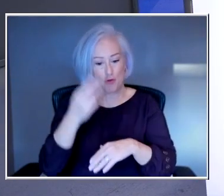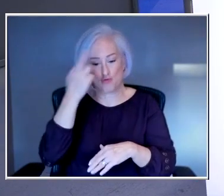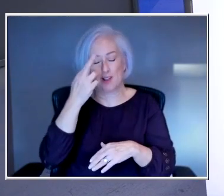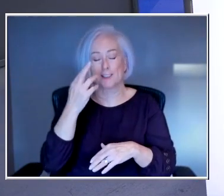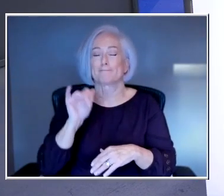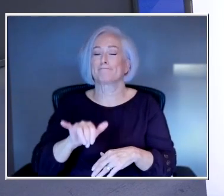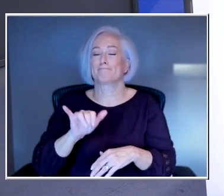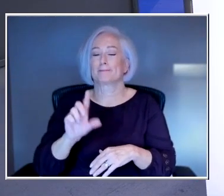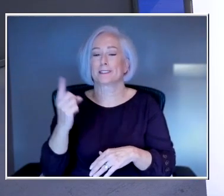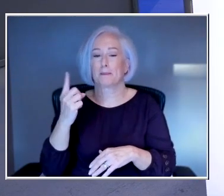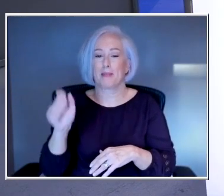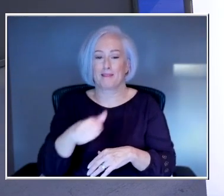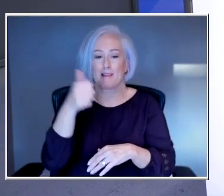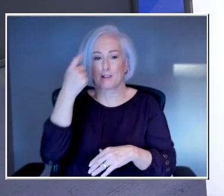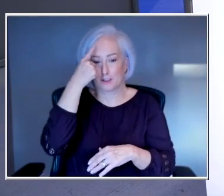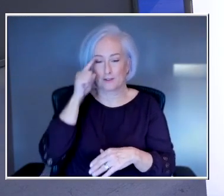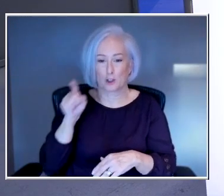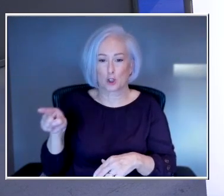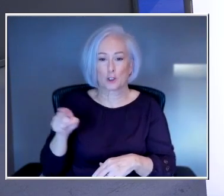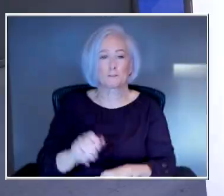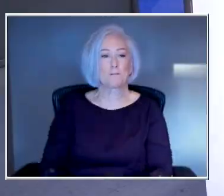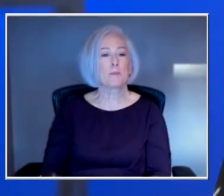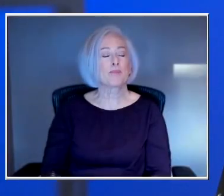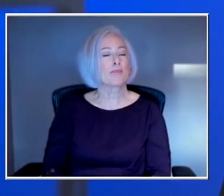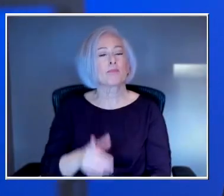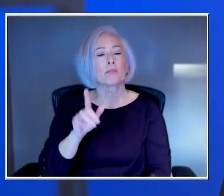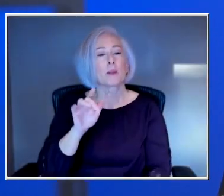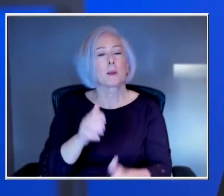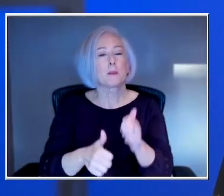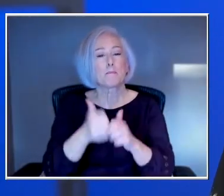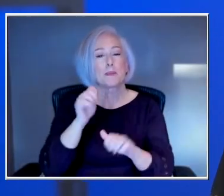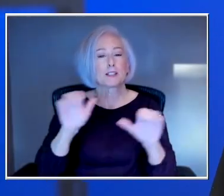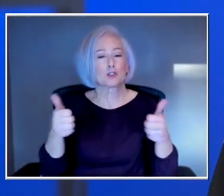for you so far?